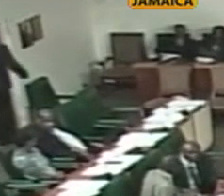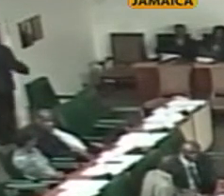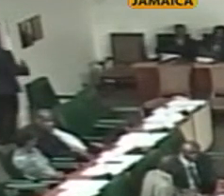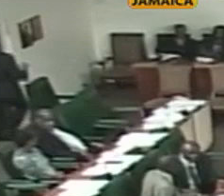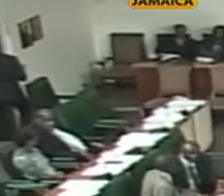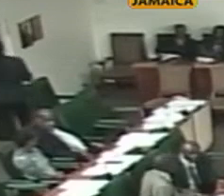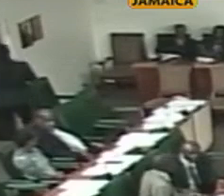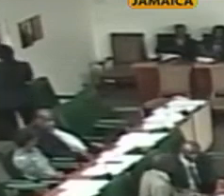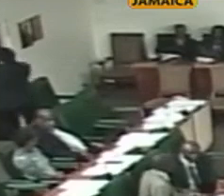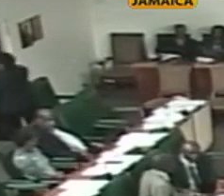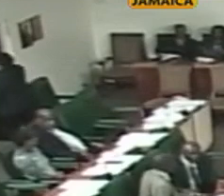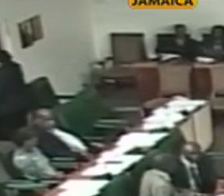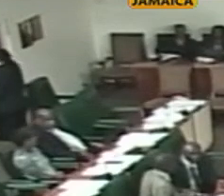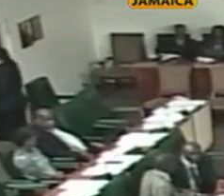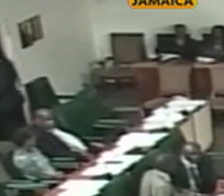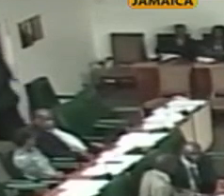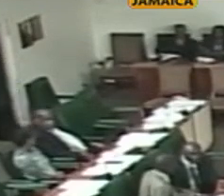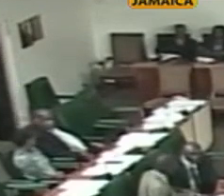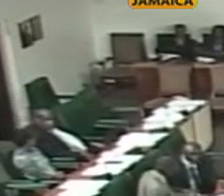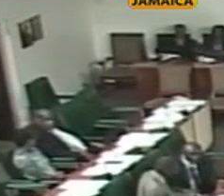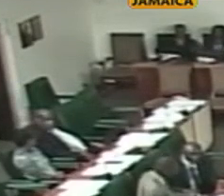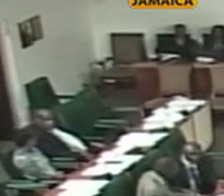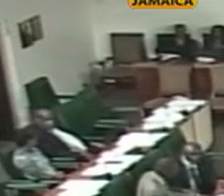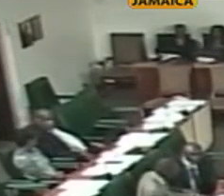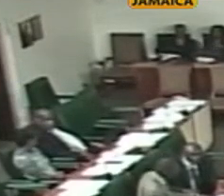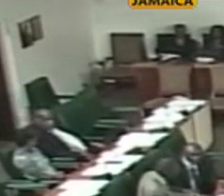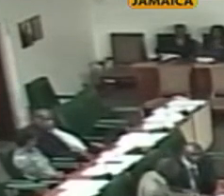Statements, Minister.